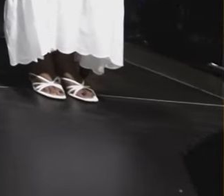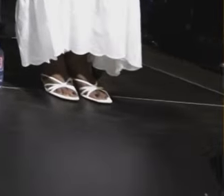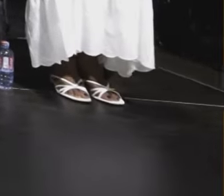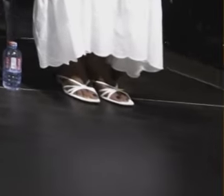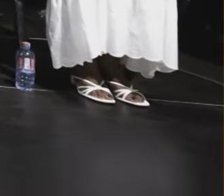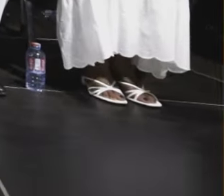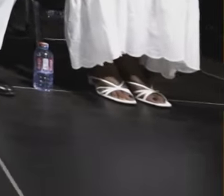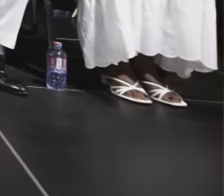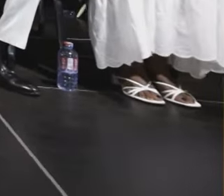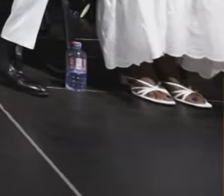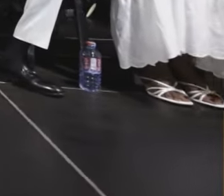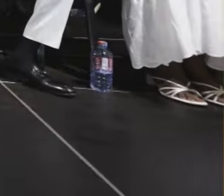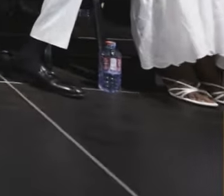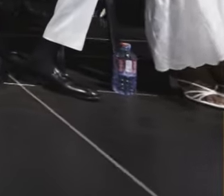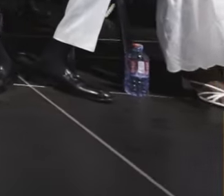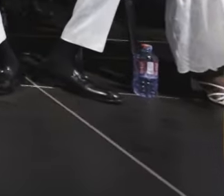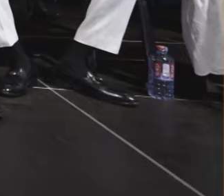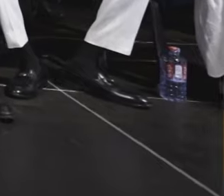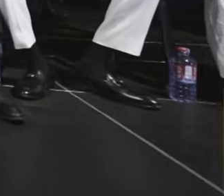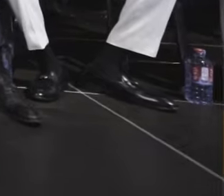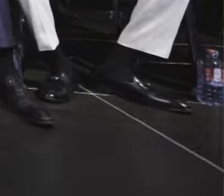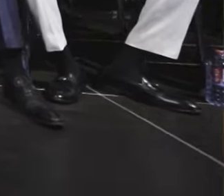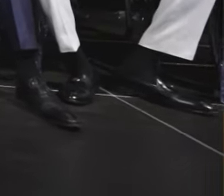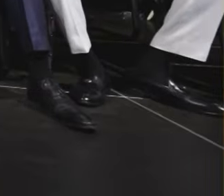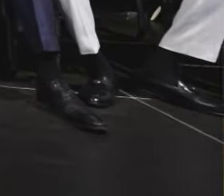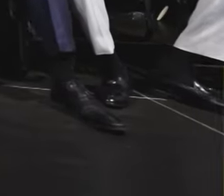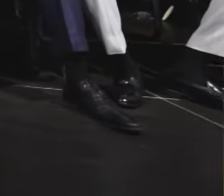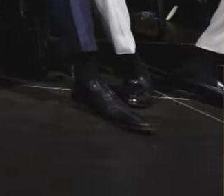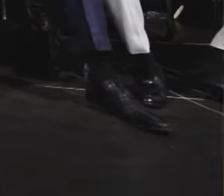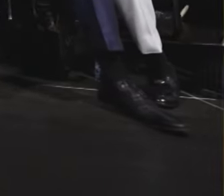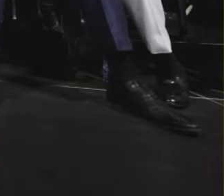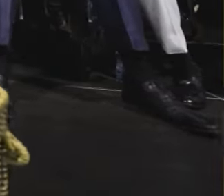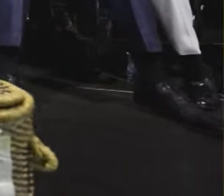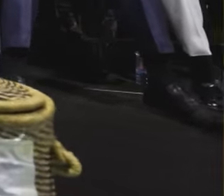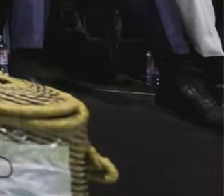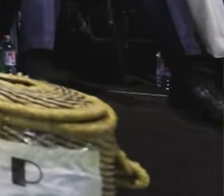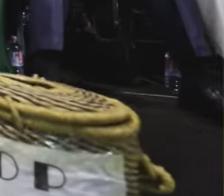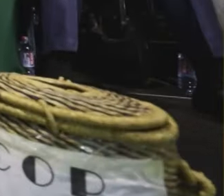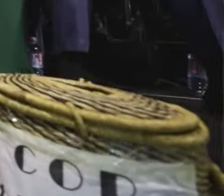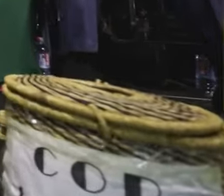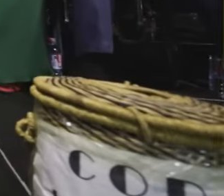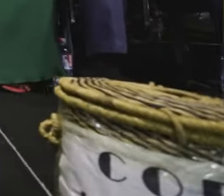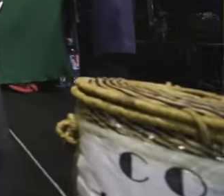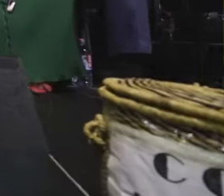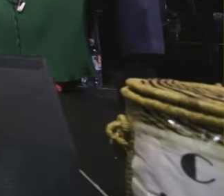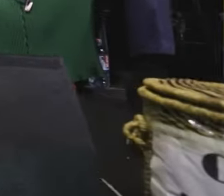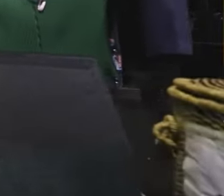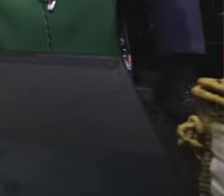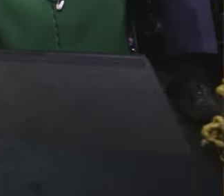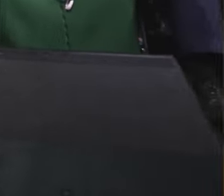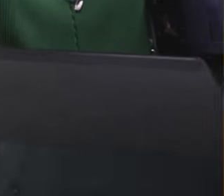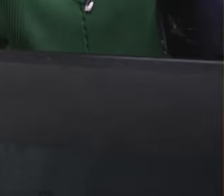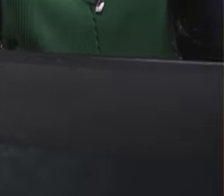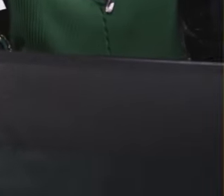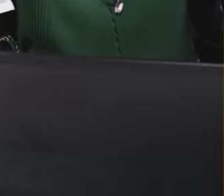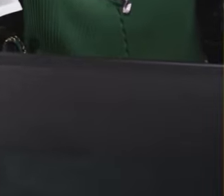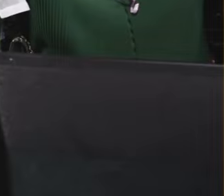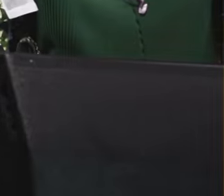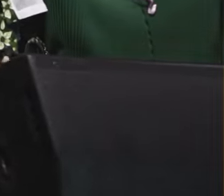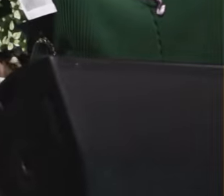through his love, Jesus Christ, my, revealing Jesus or giving Jesus to us, and